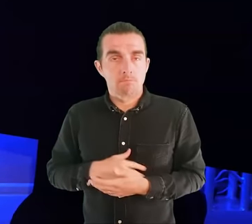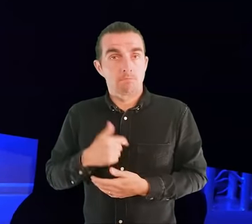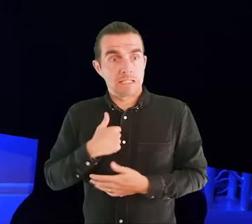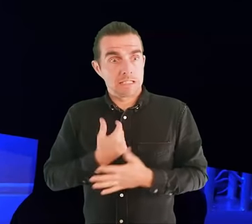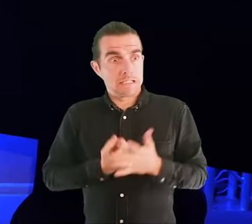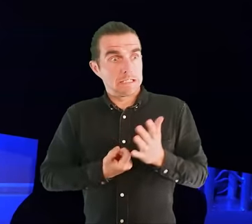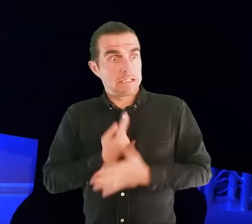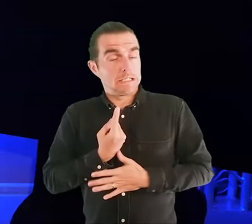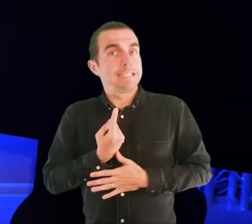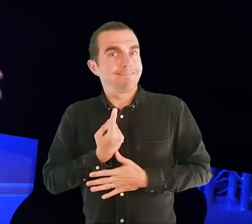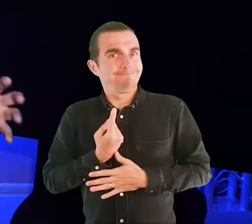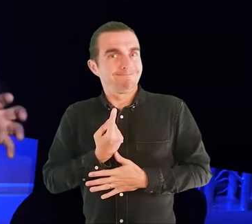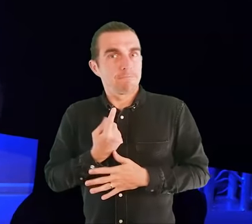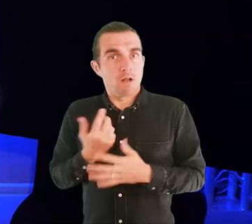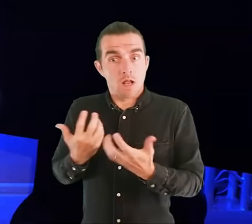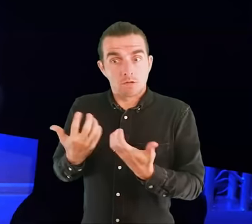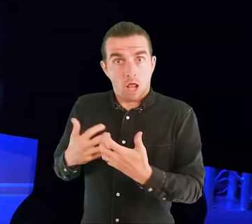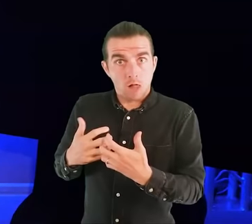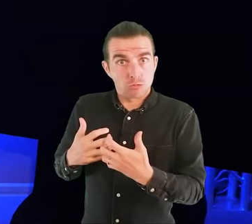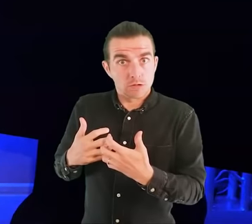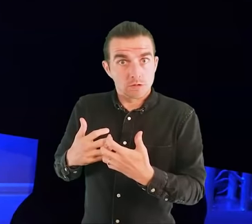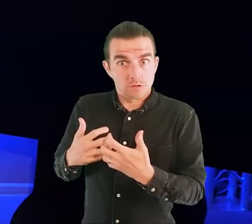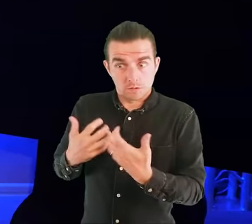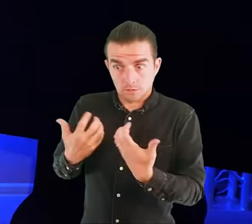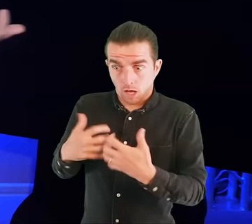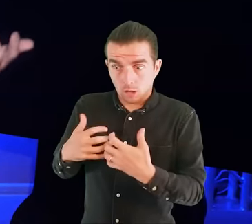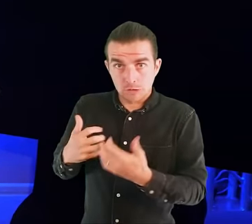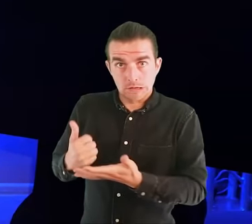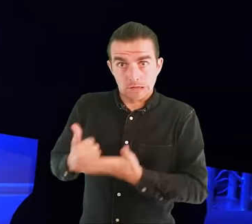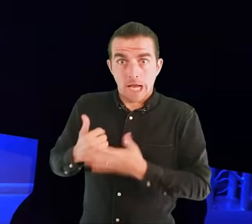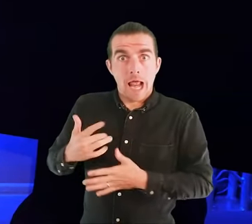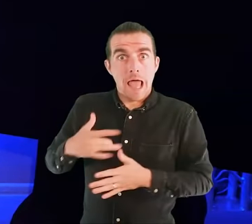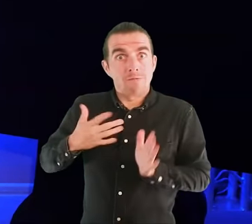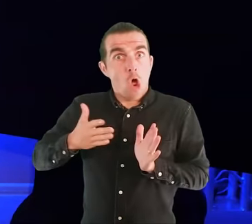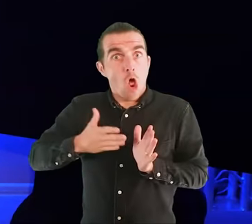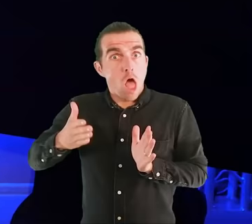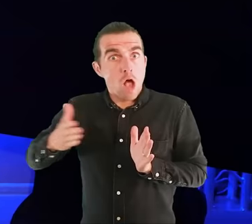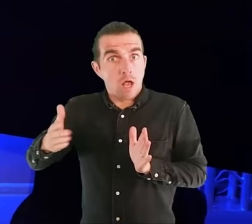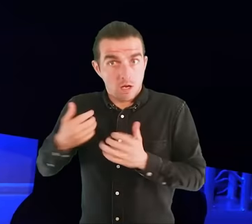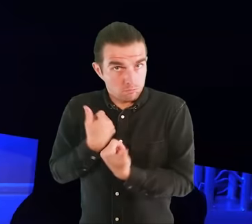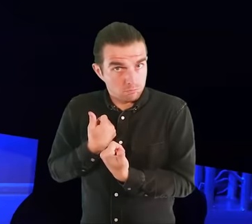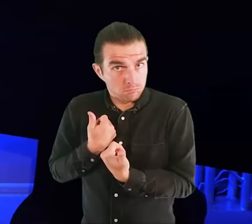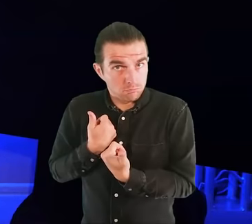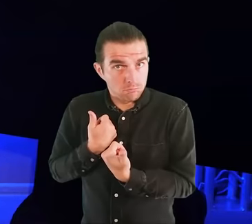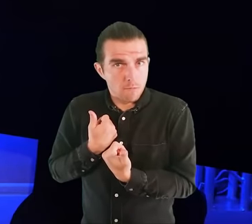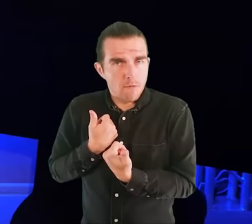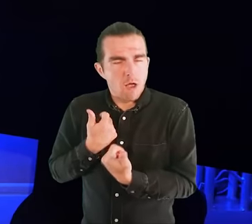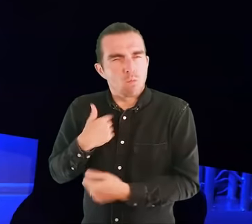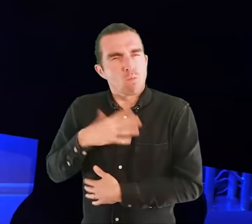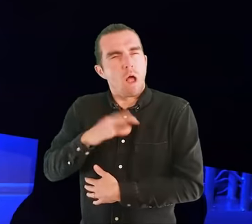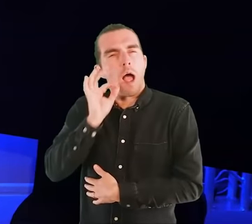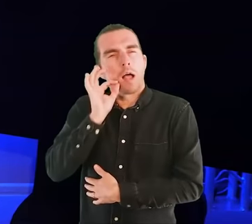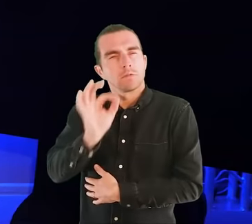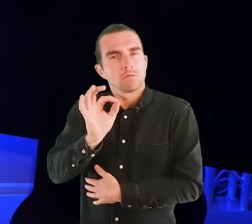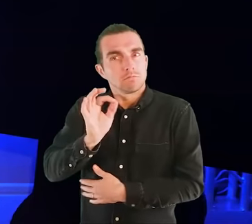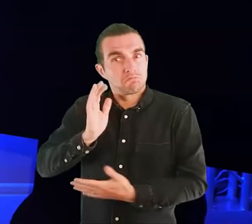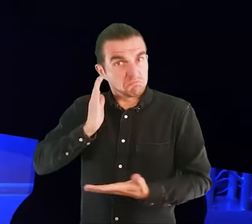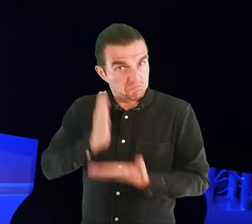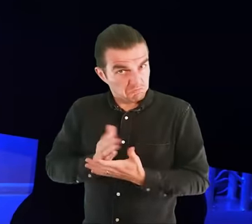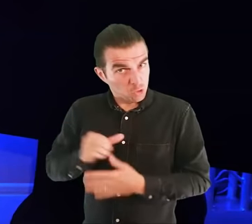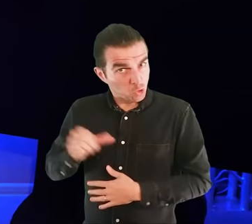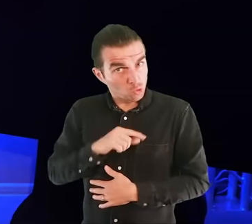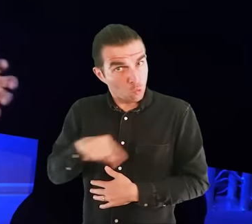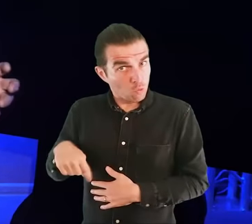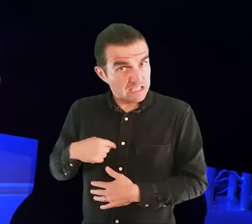But before we answer this challenging question, let's celebrate our victories first. Recent challenges and shocks